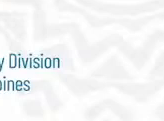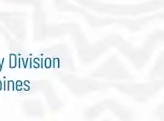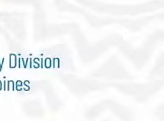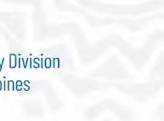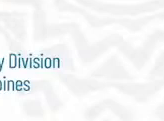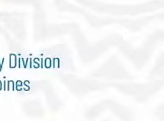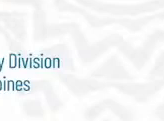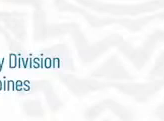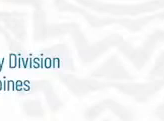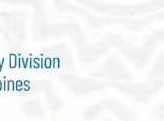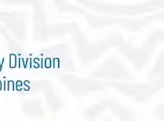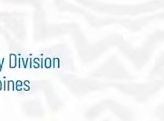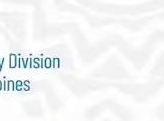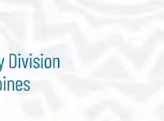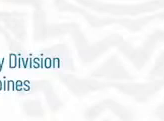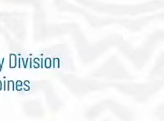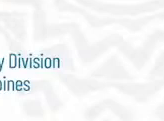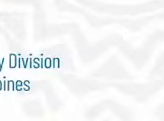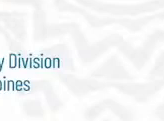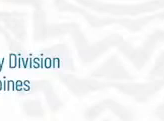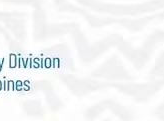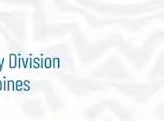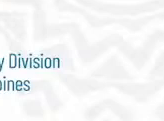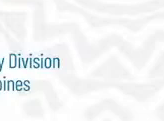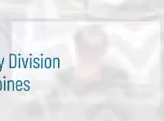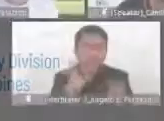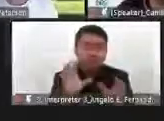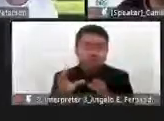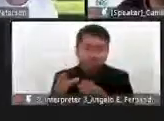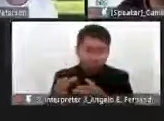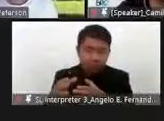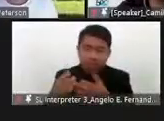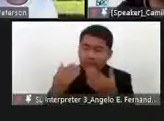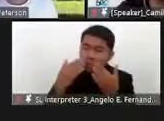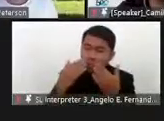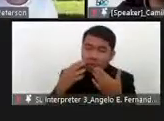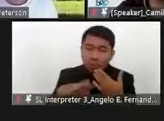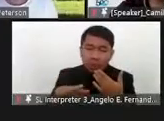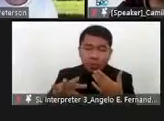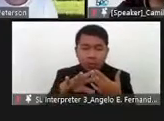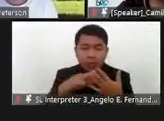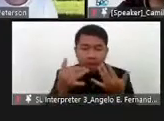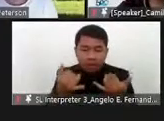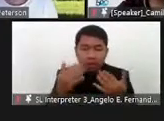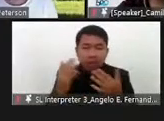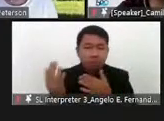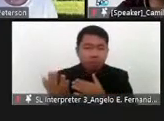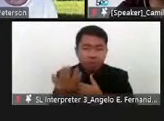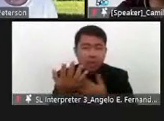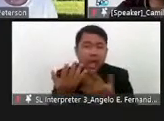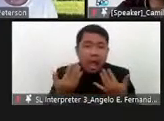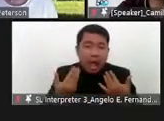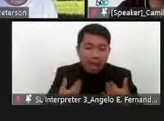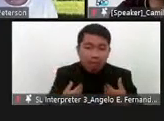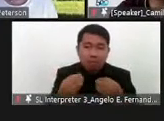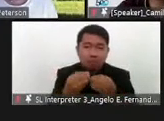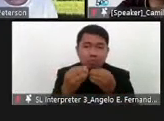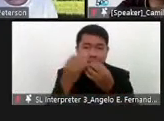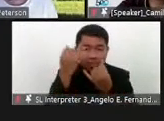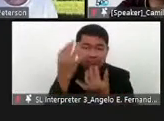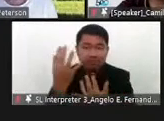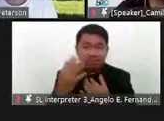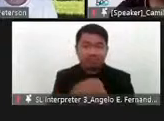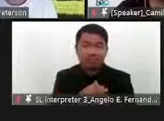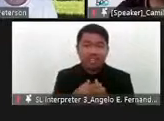and Ms. Camille Calano and her team. So thank you all for giving us a morning full of insights.